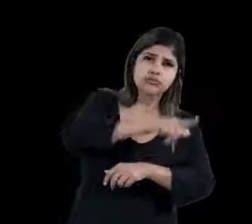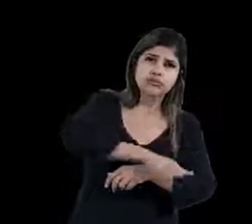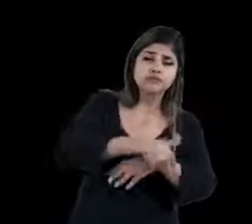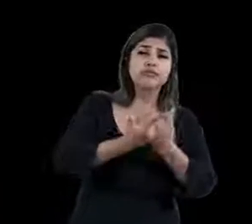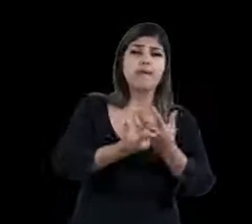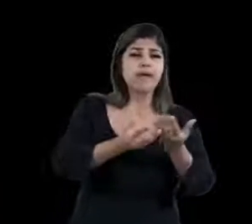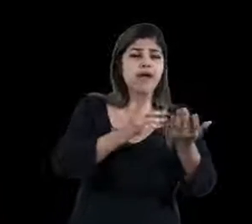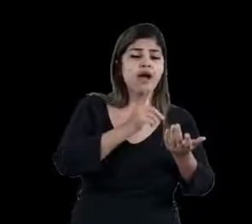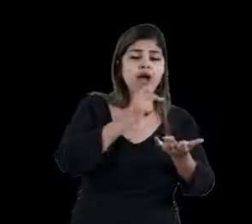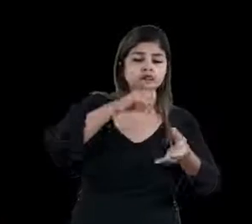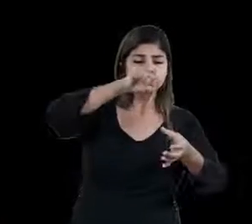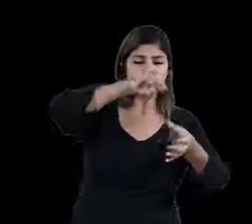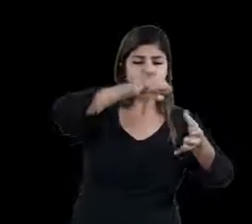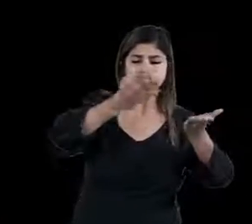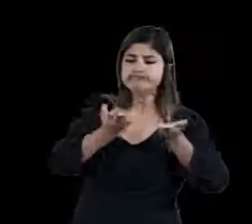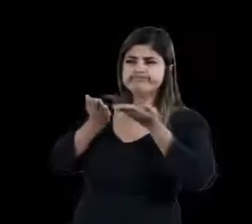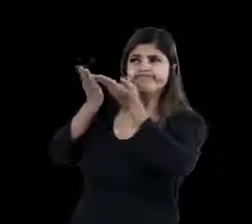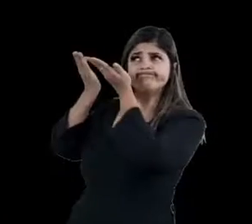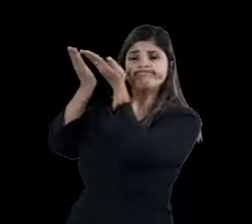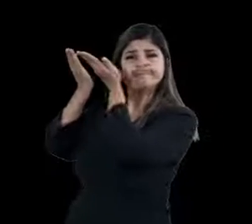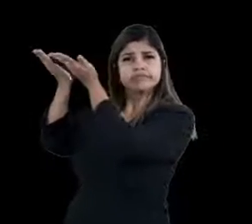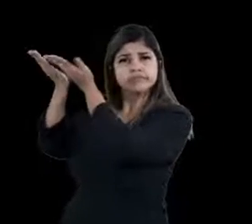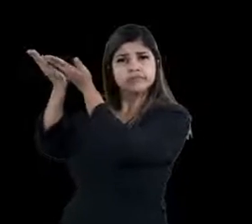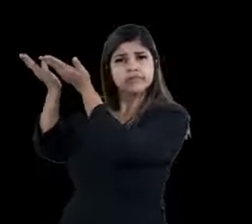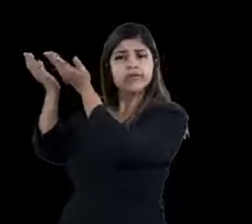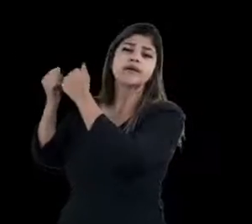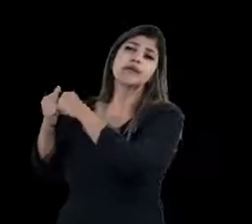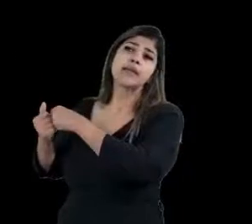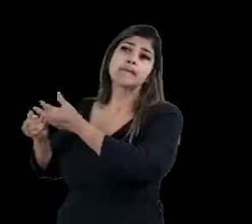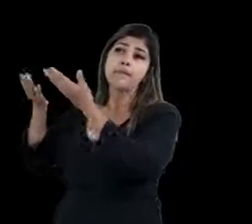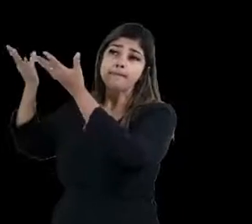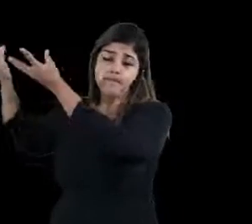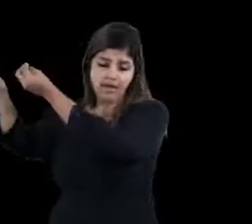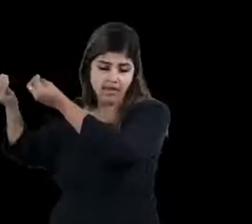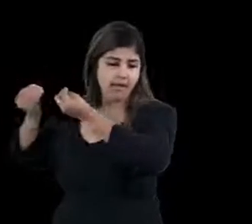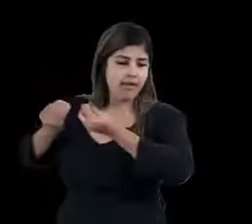The students get a jar full of water to fill the cups.